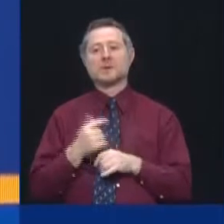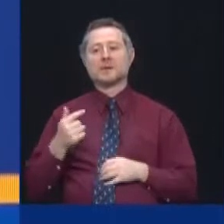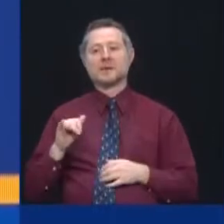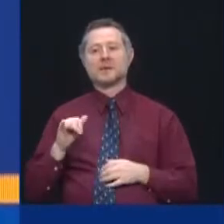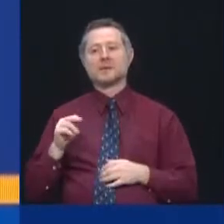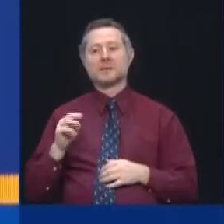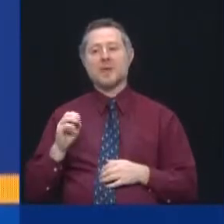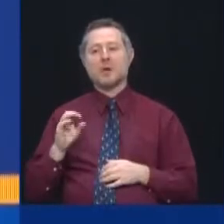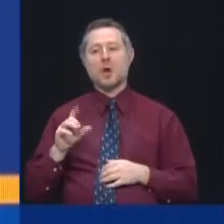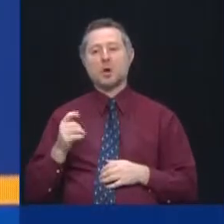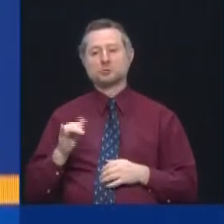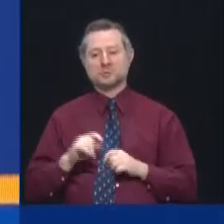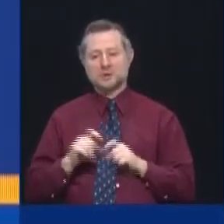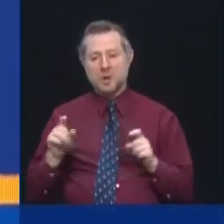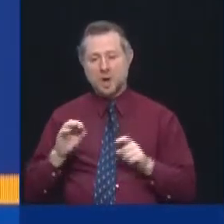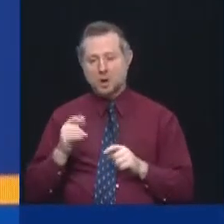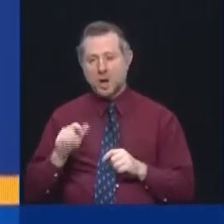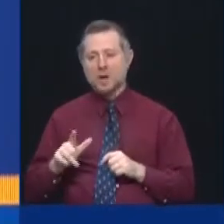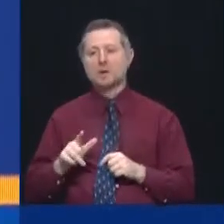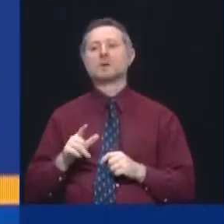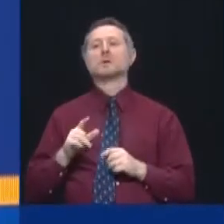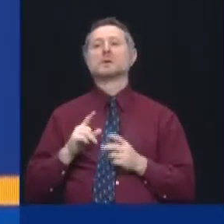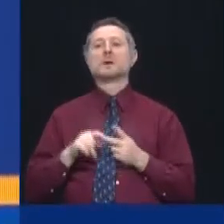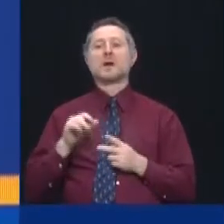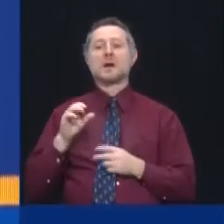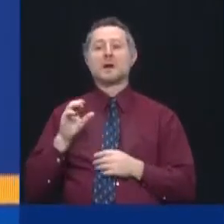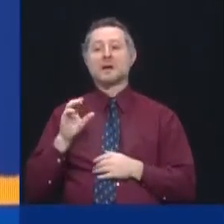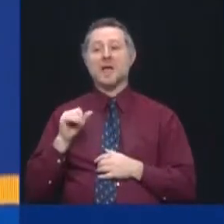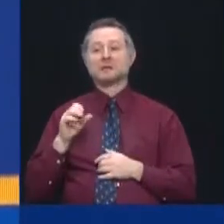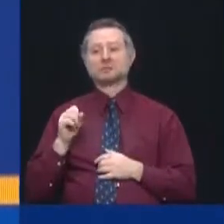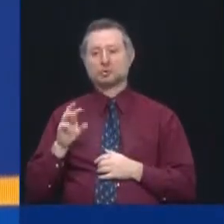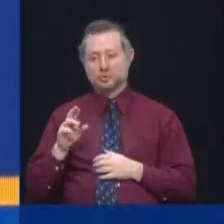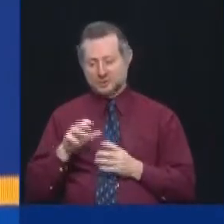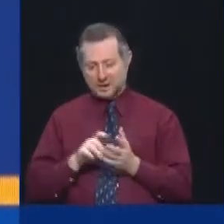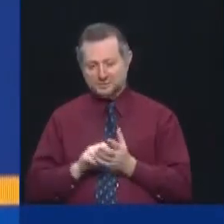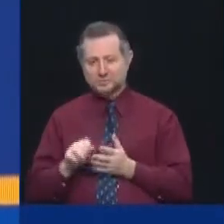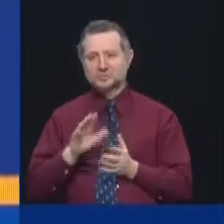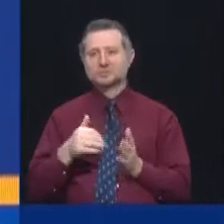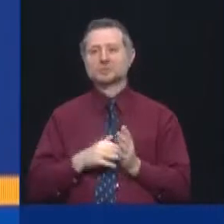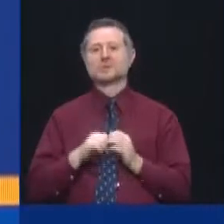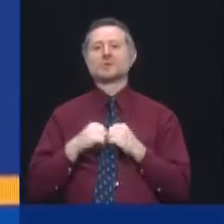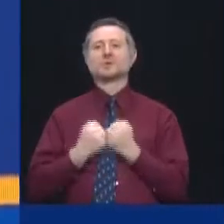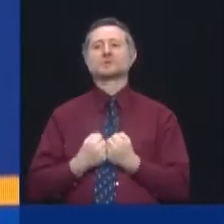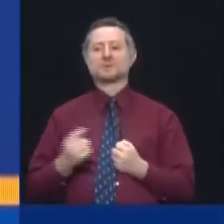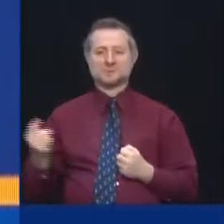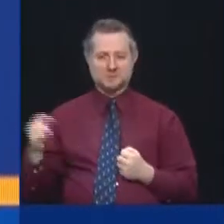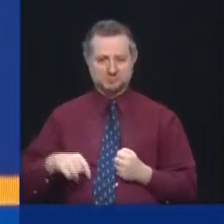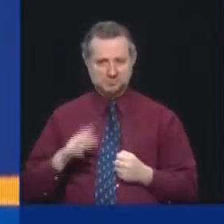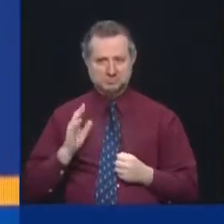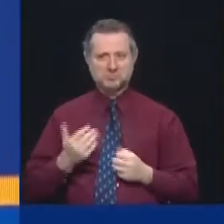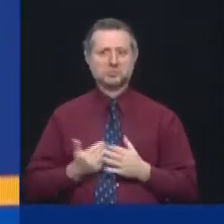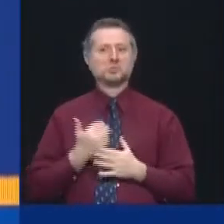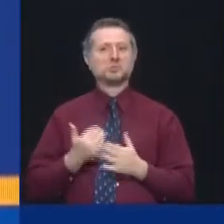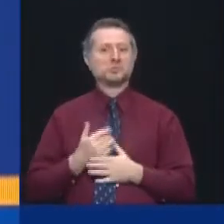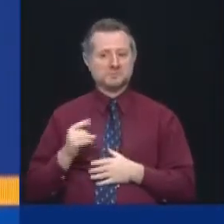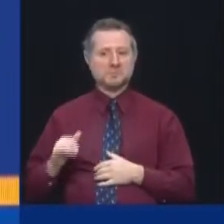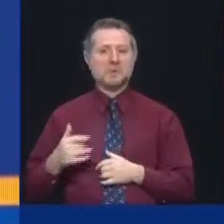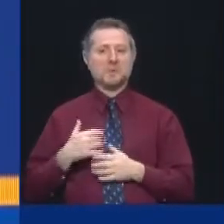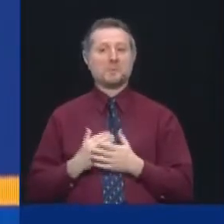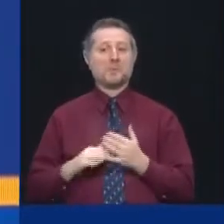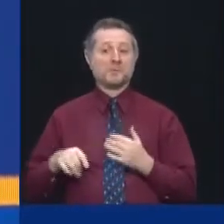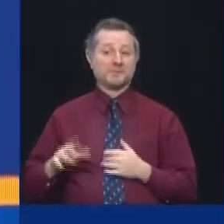We will be the green energy capital of the nation. We are building more renewable energy than